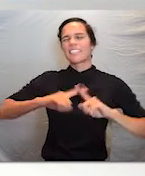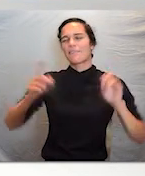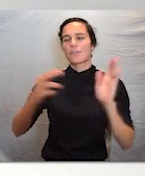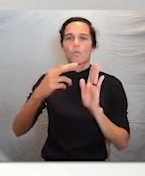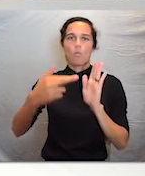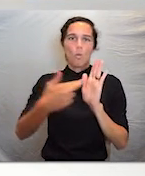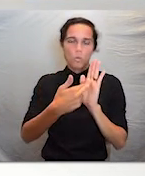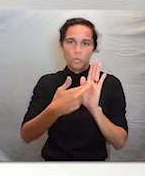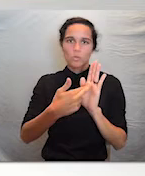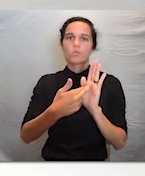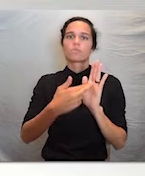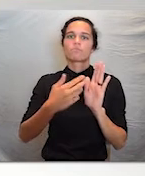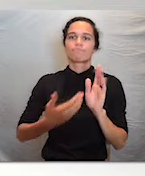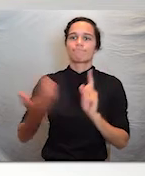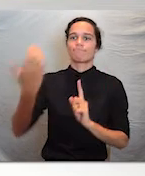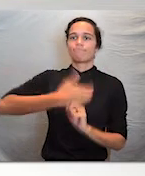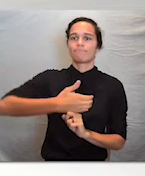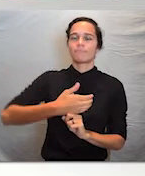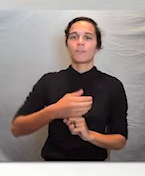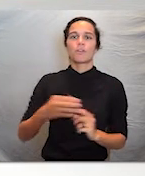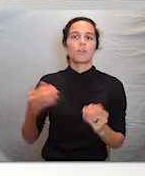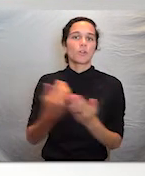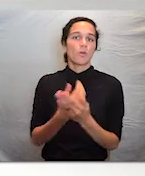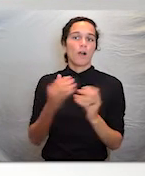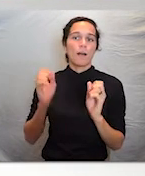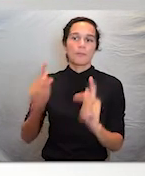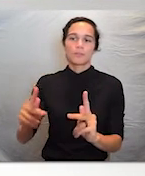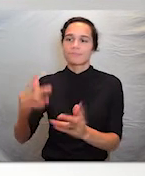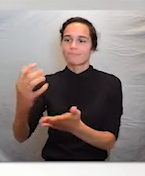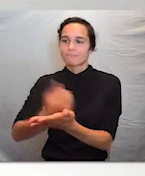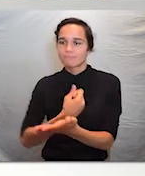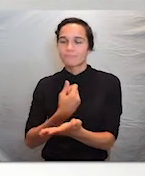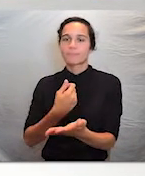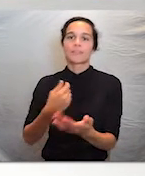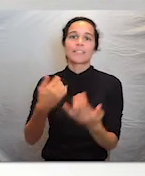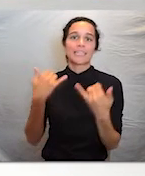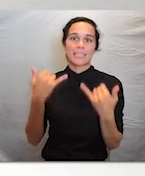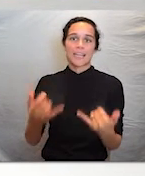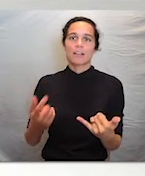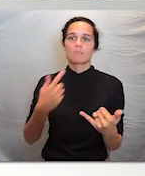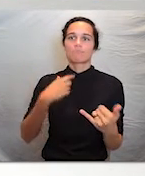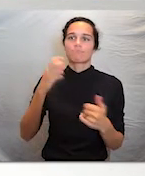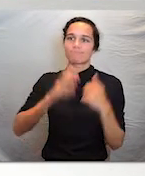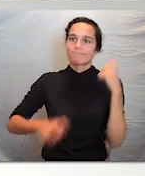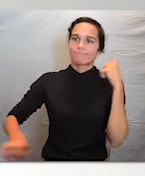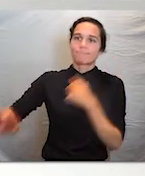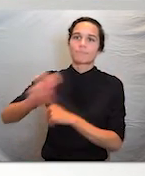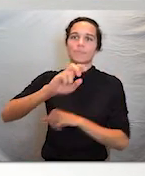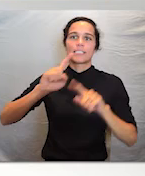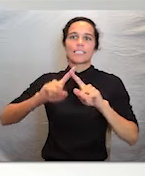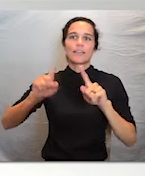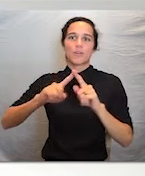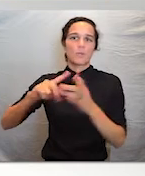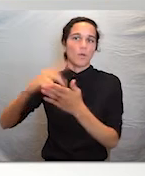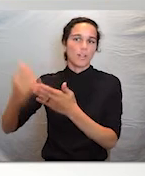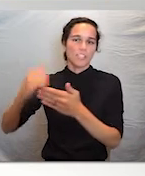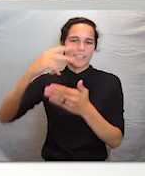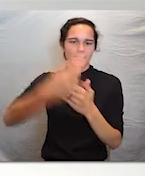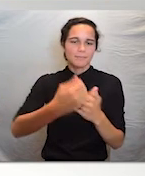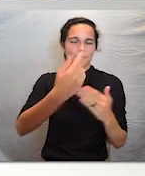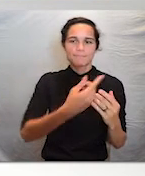different opportunities. It has led me to many different ventures. And this one I'm